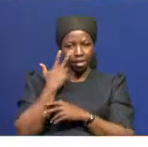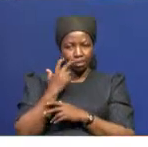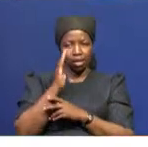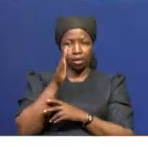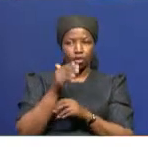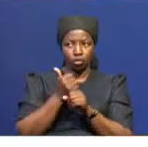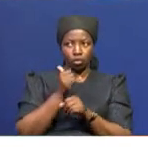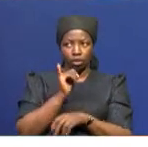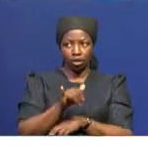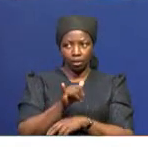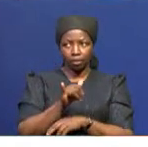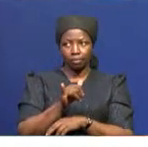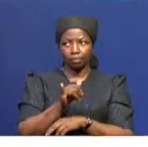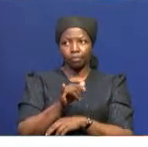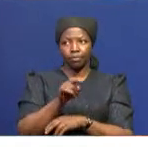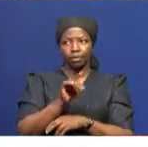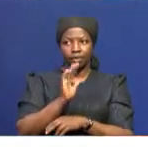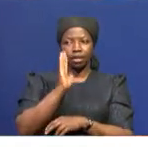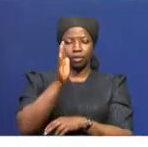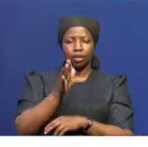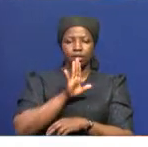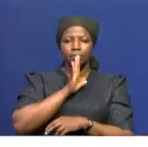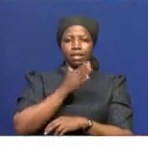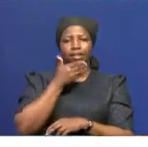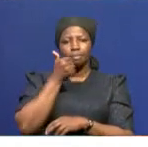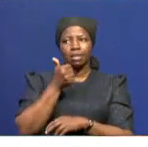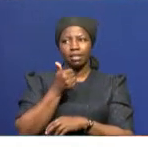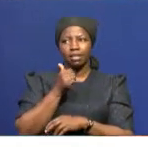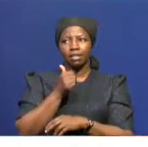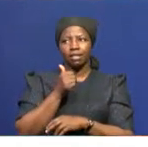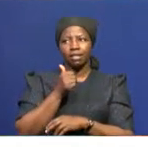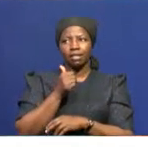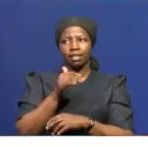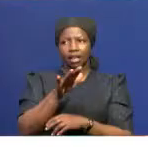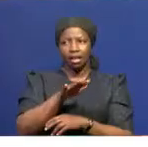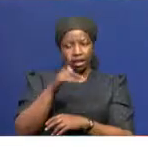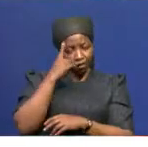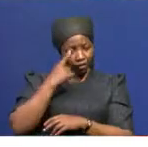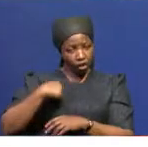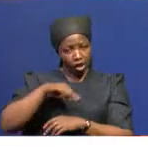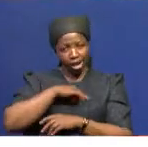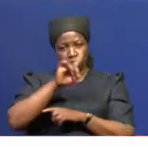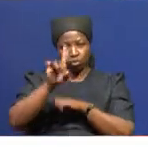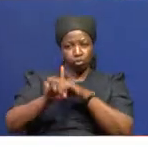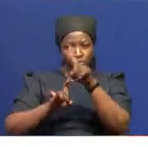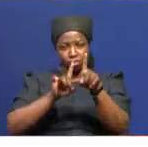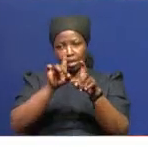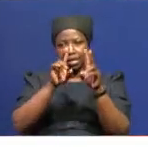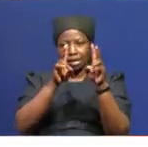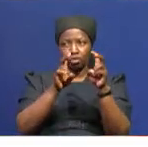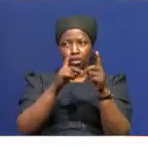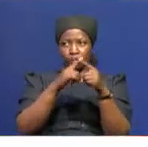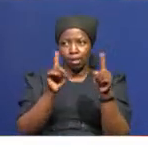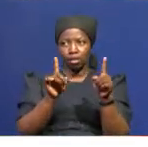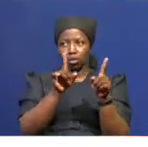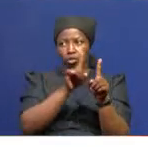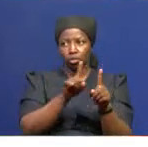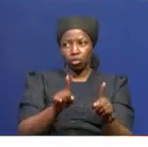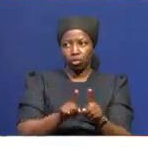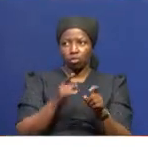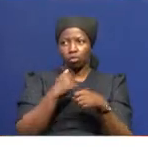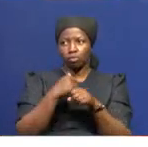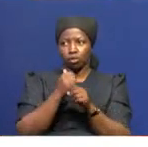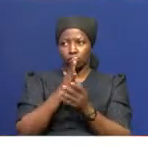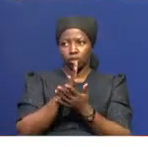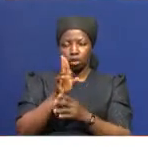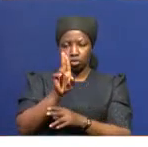so, it would be the best venue for us to interrogate the issues. But also just to make sure that we do,